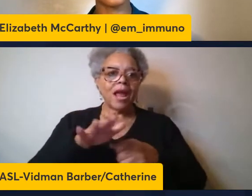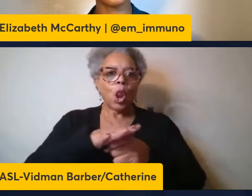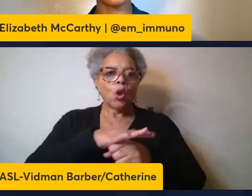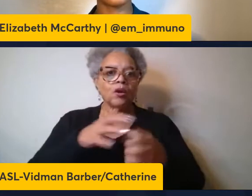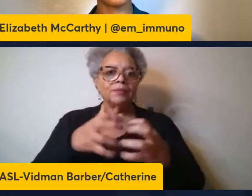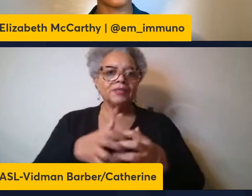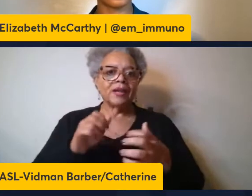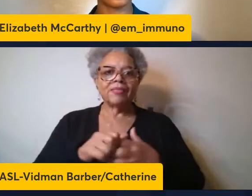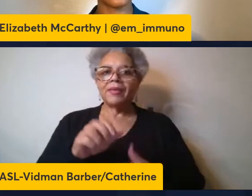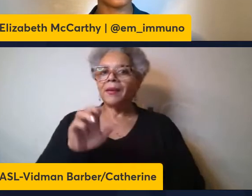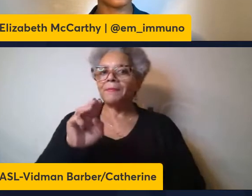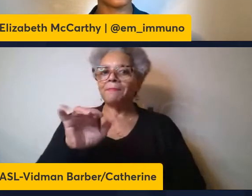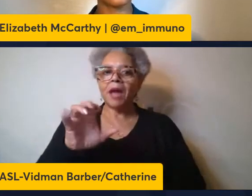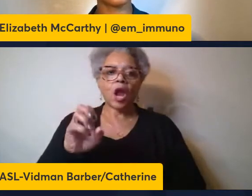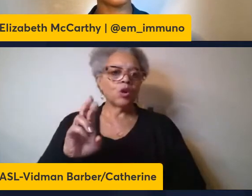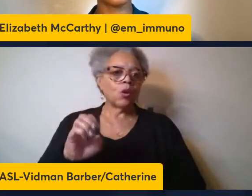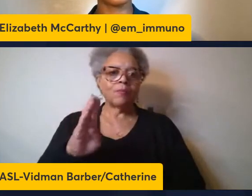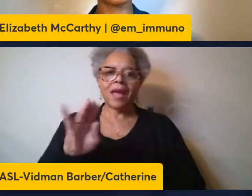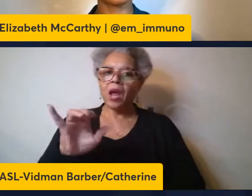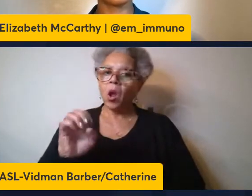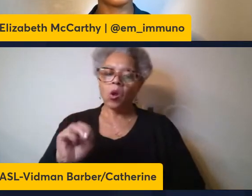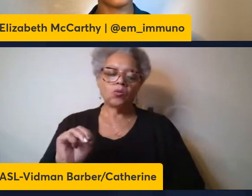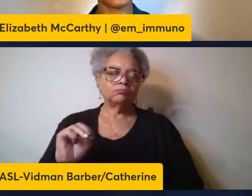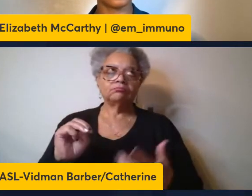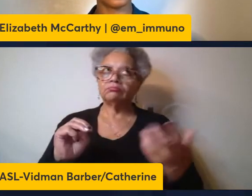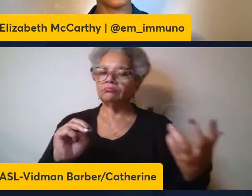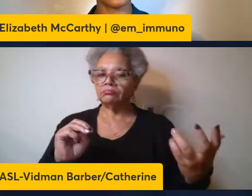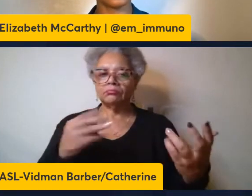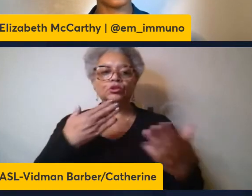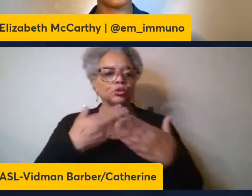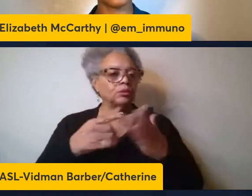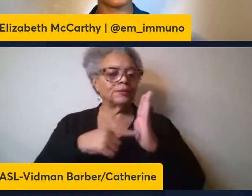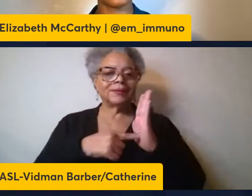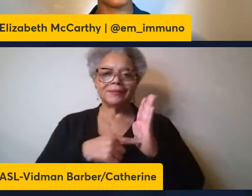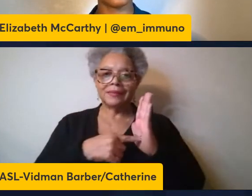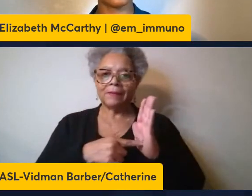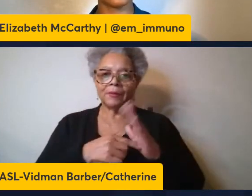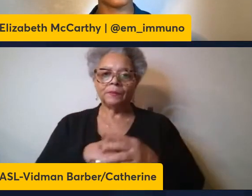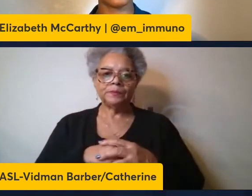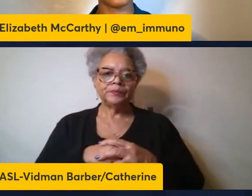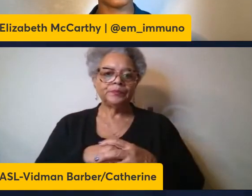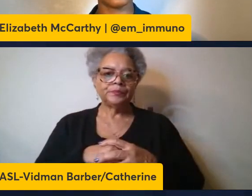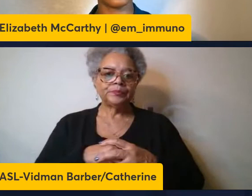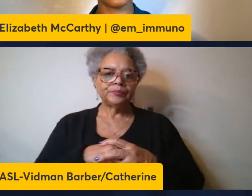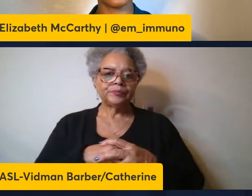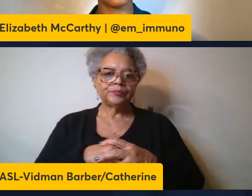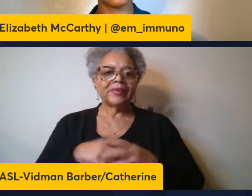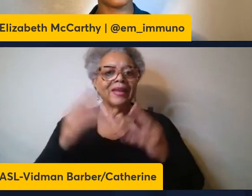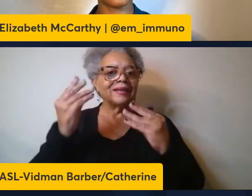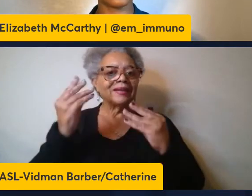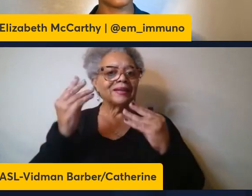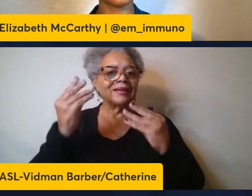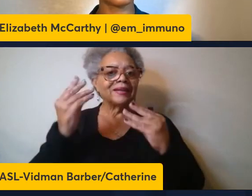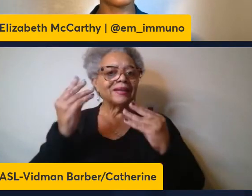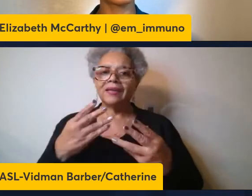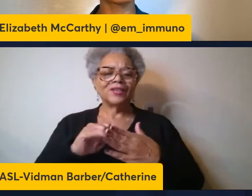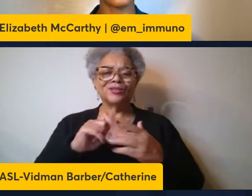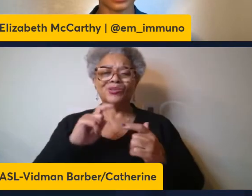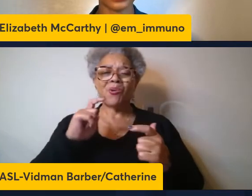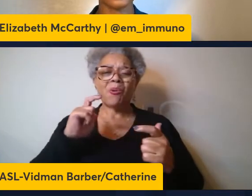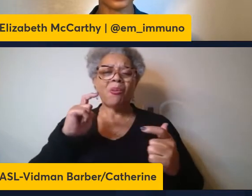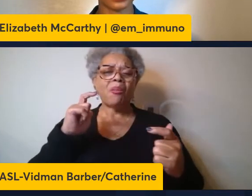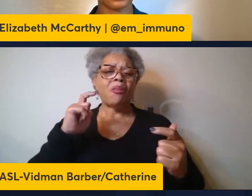microbiome type of data is a good example of, data that is so large